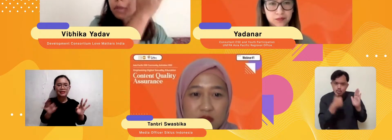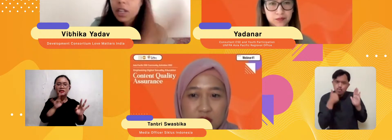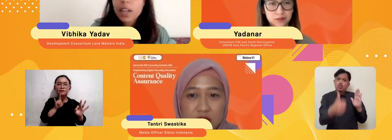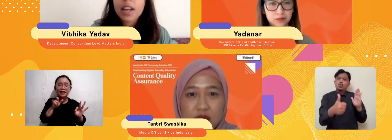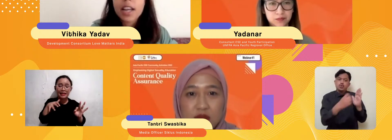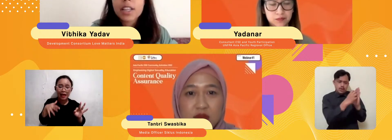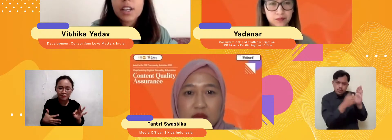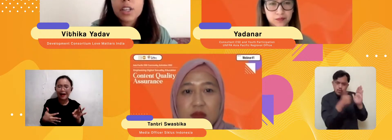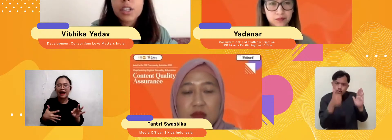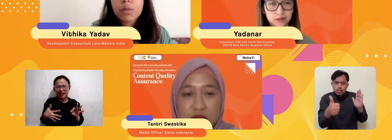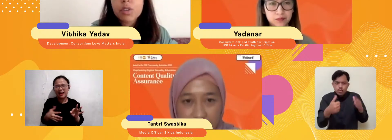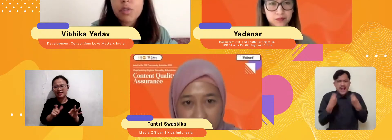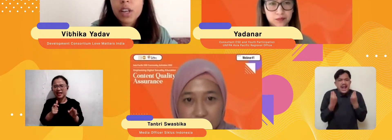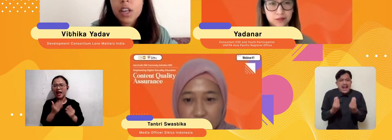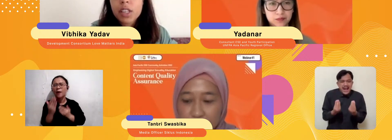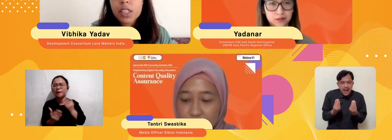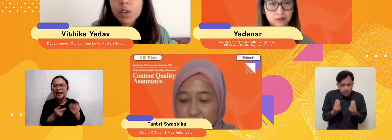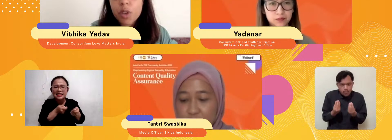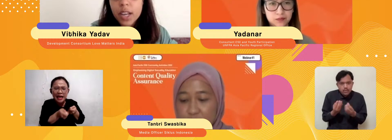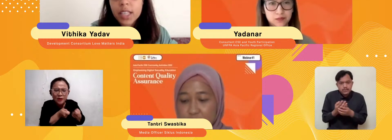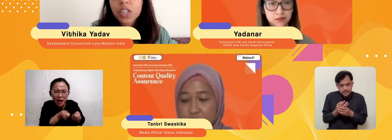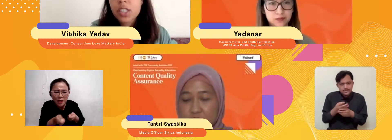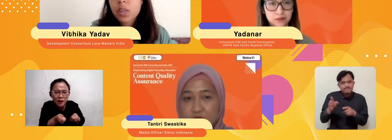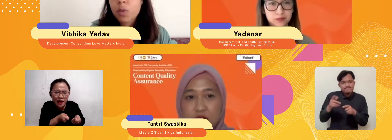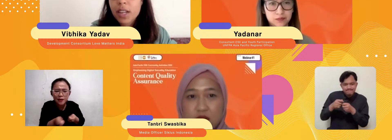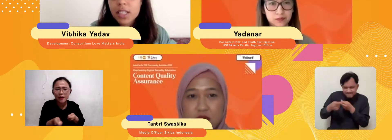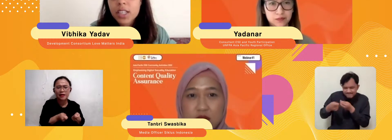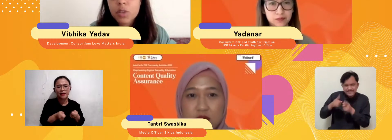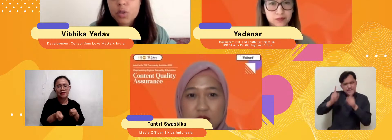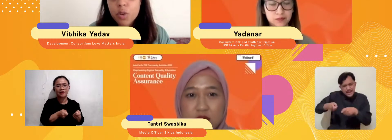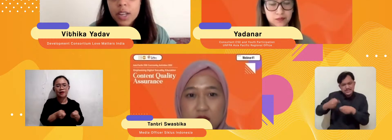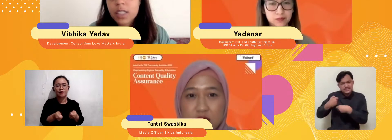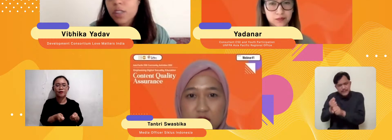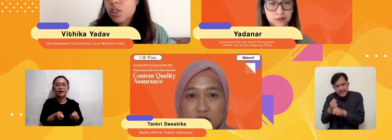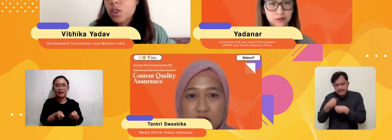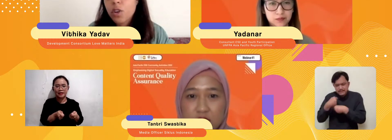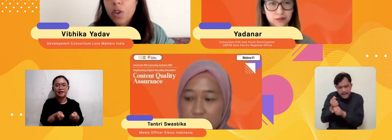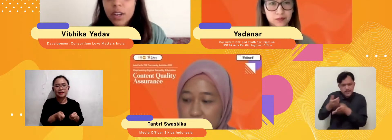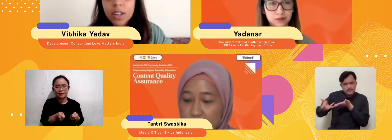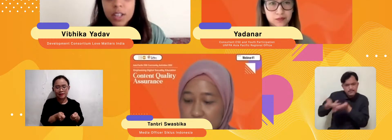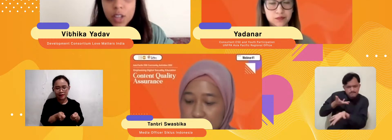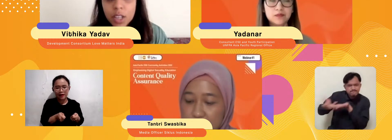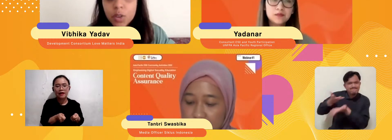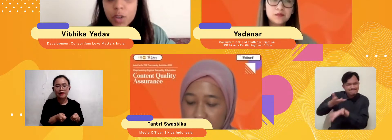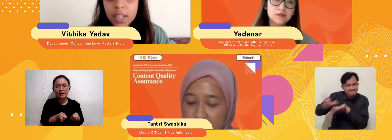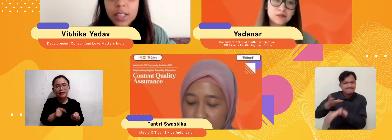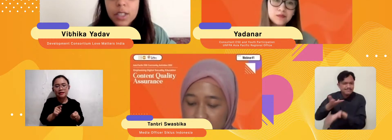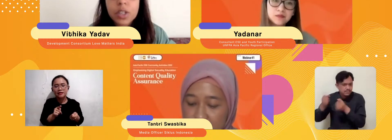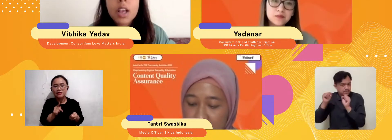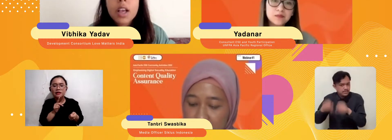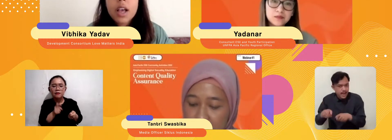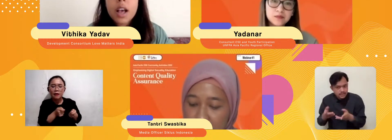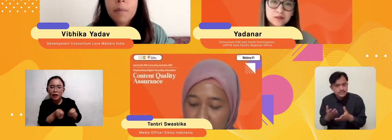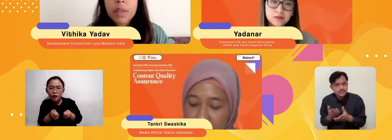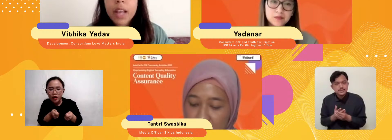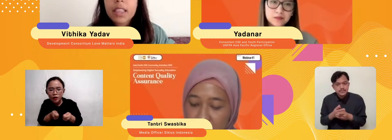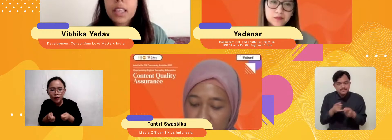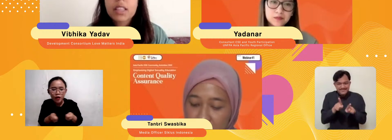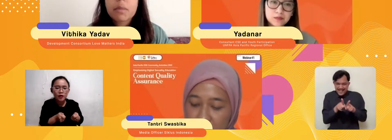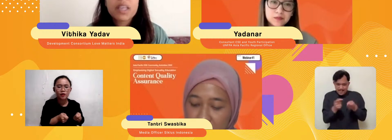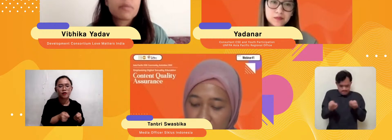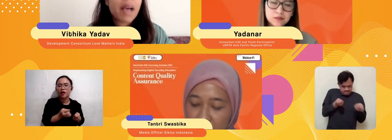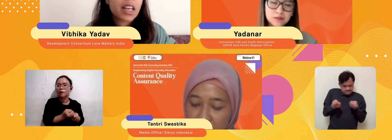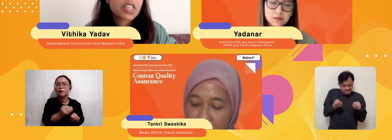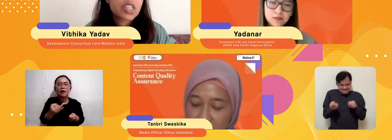can be a particular criteria in terms of really listing organizations and whitelisting those organizations so the content is not censored. But I